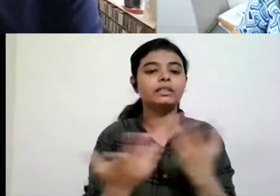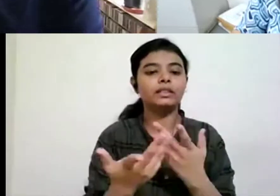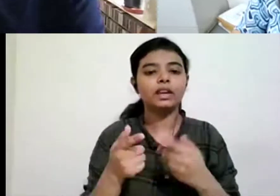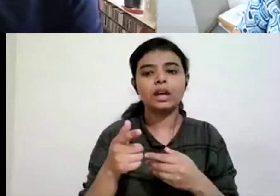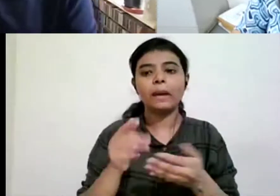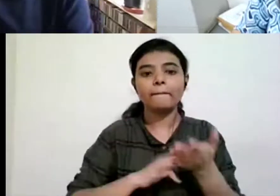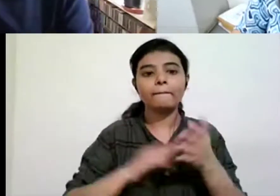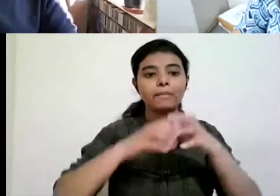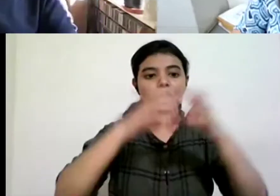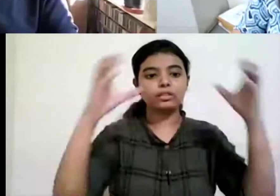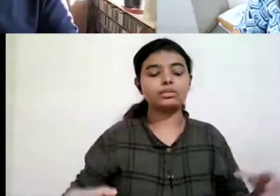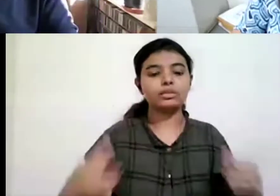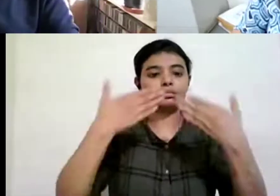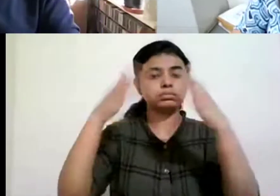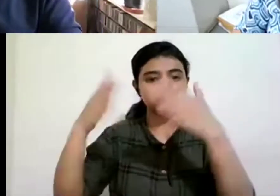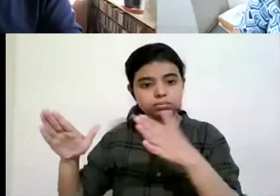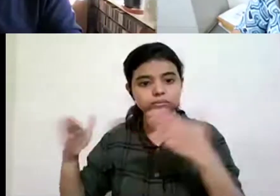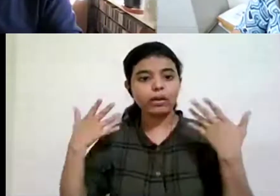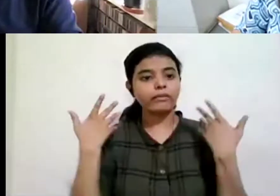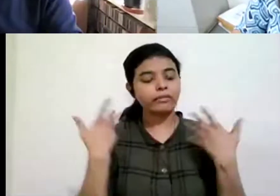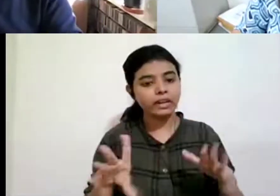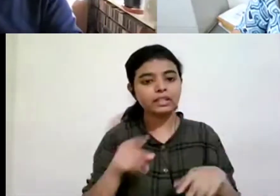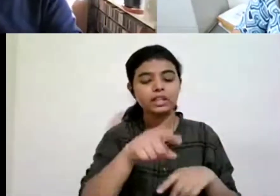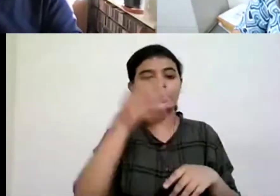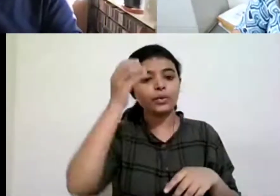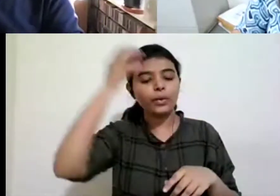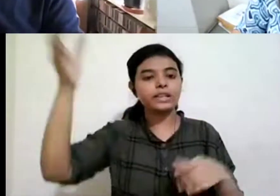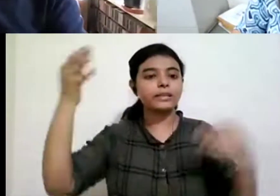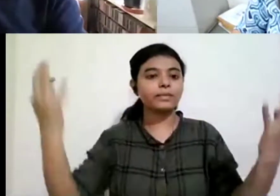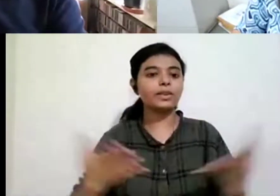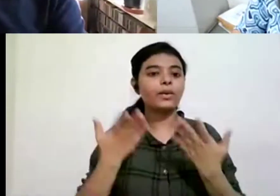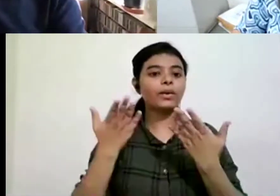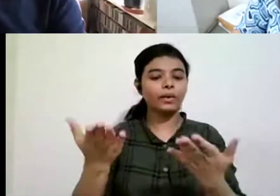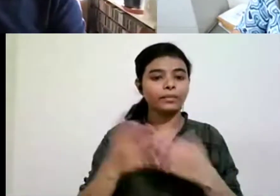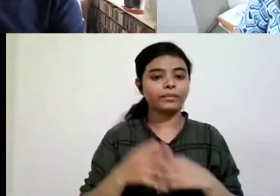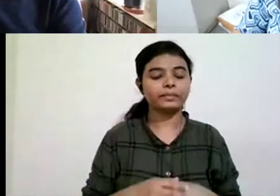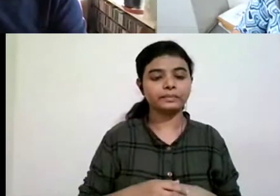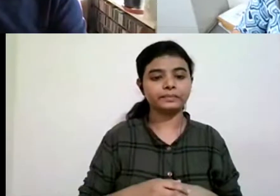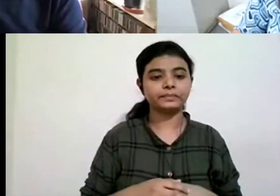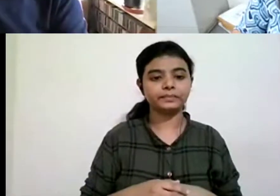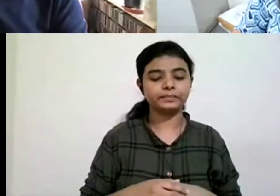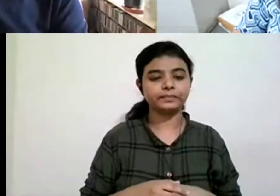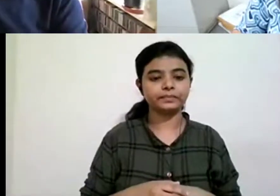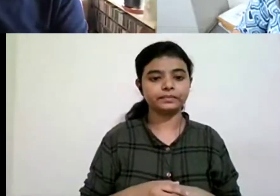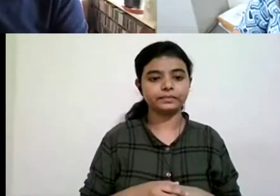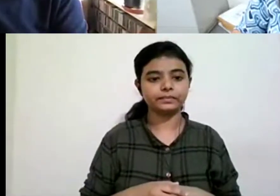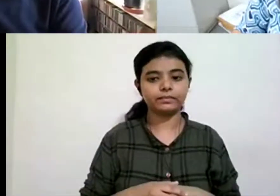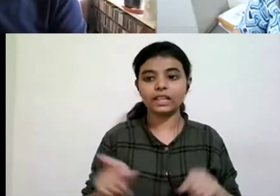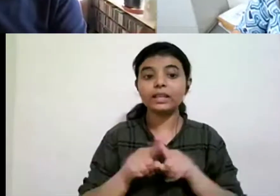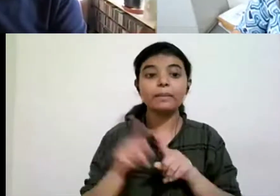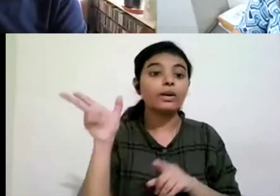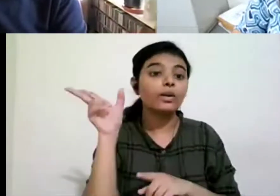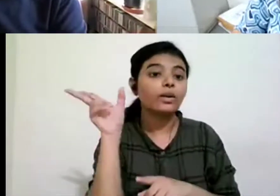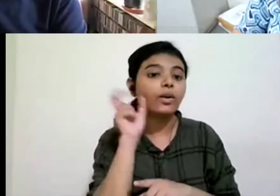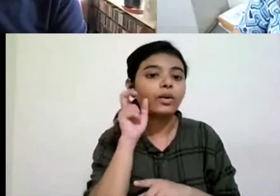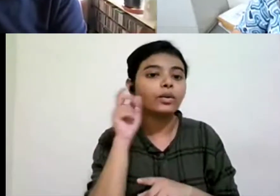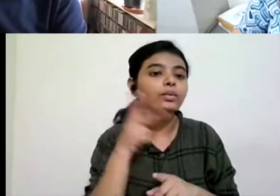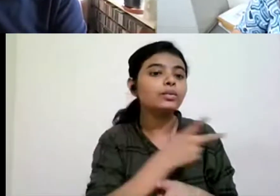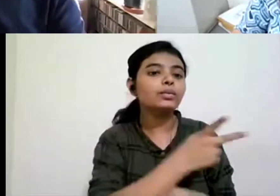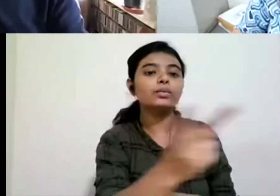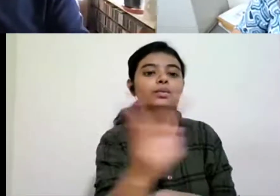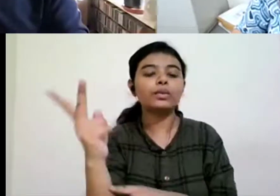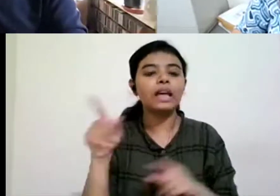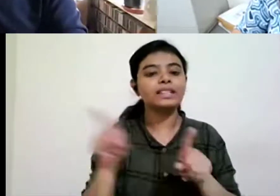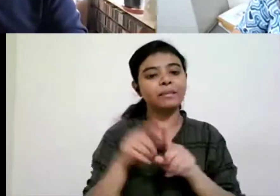museums opened up for a new concept where they are doing audio tours through the